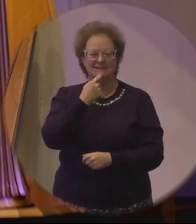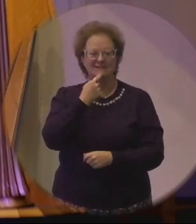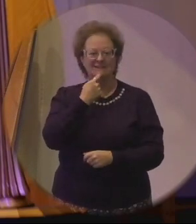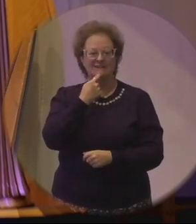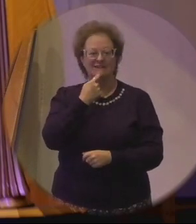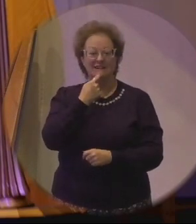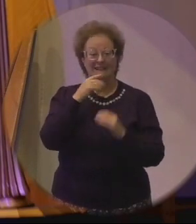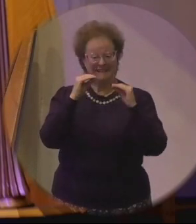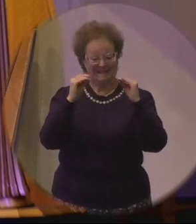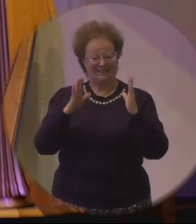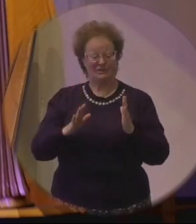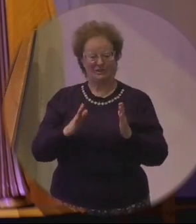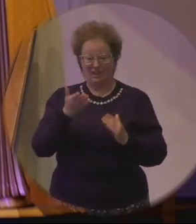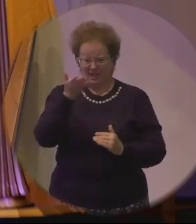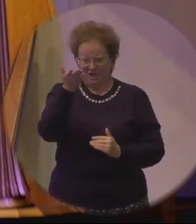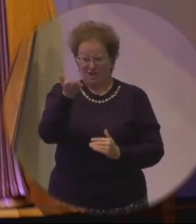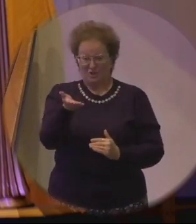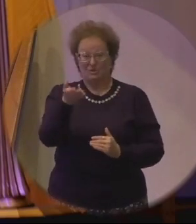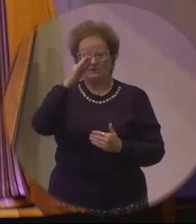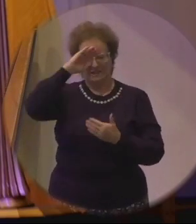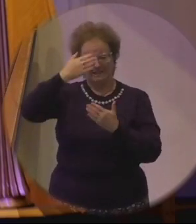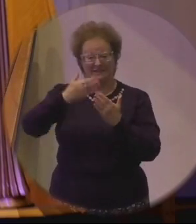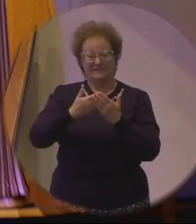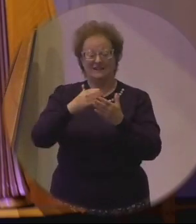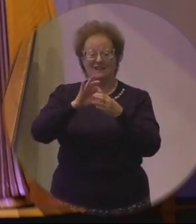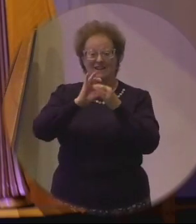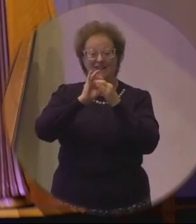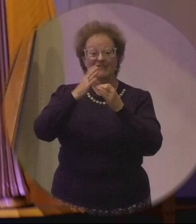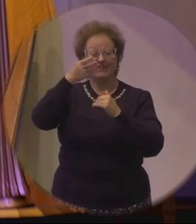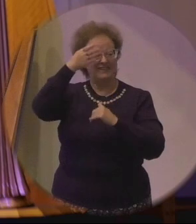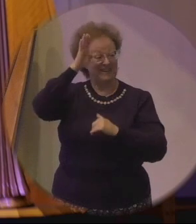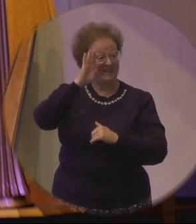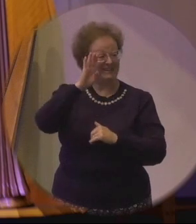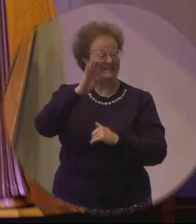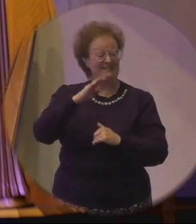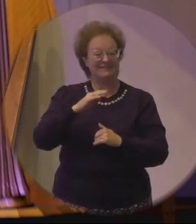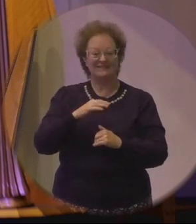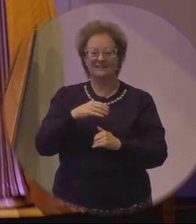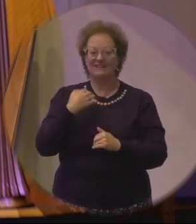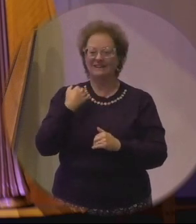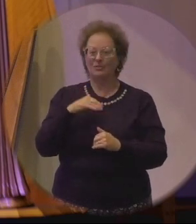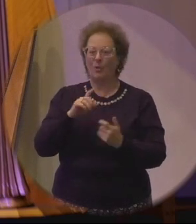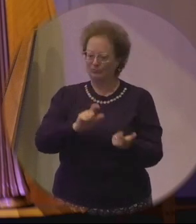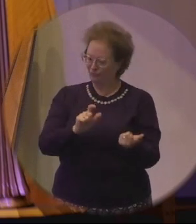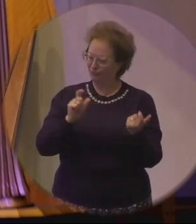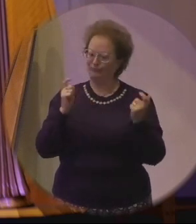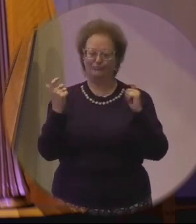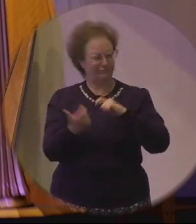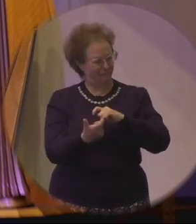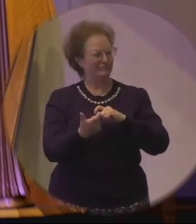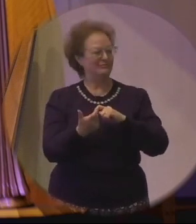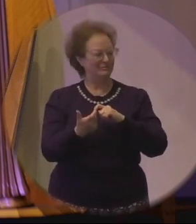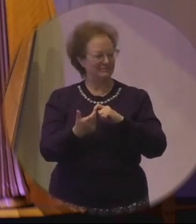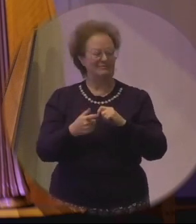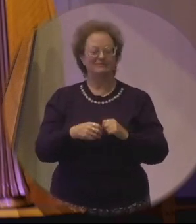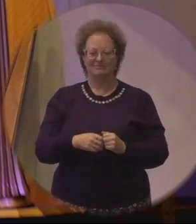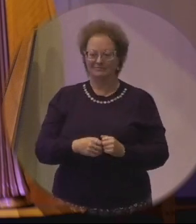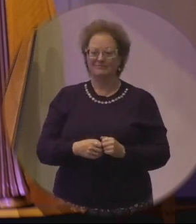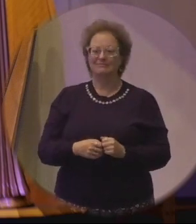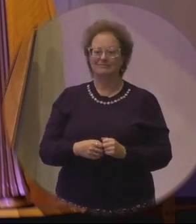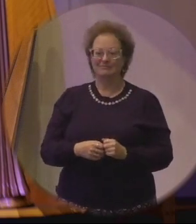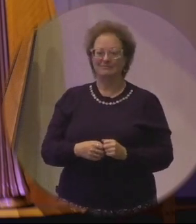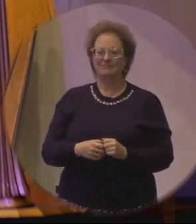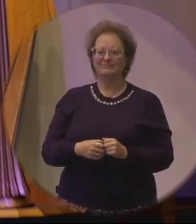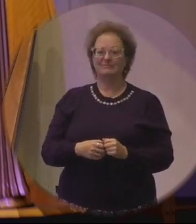epiphany and he says, teacher, you're the Son of God and the King of Israel. That's like a spiritual 180 that the Holy Spirit pulled off